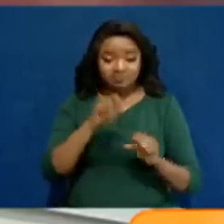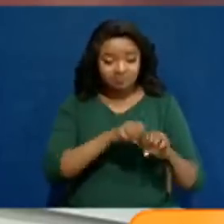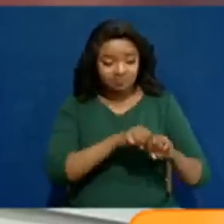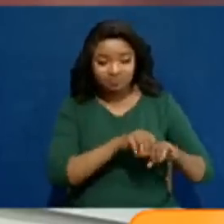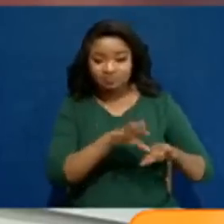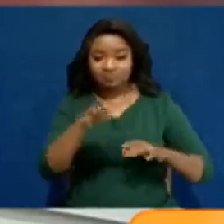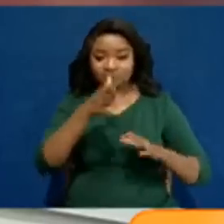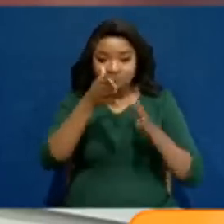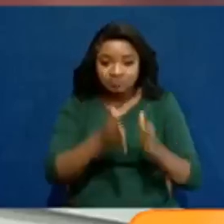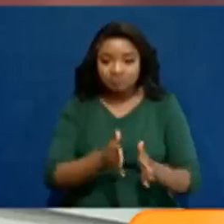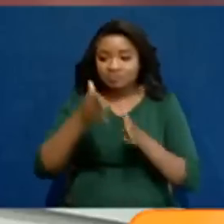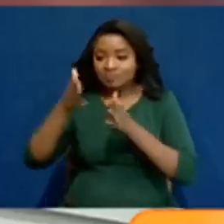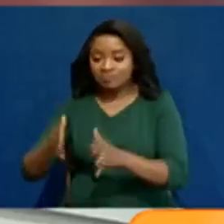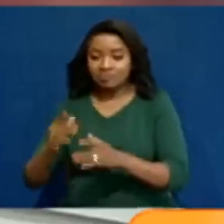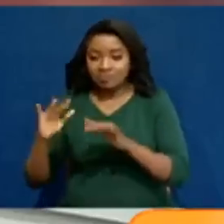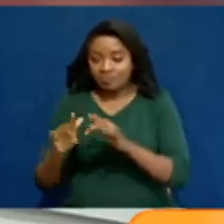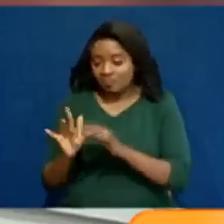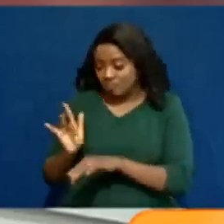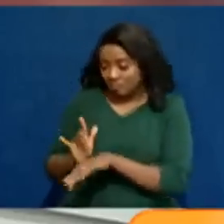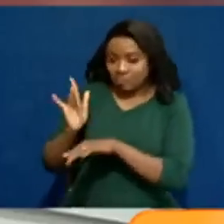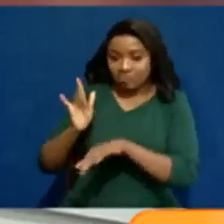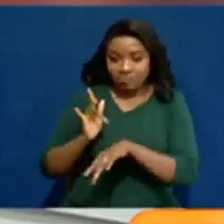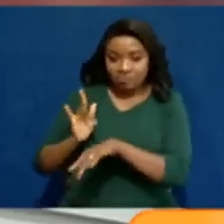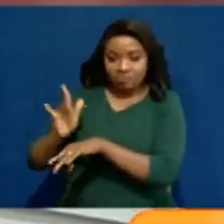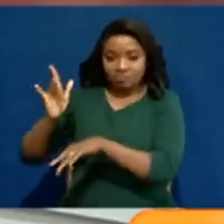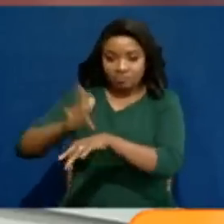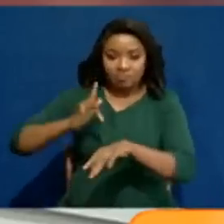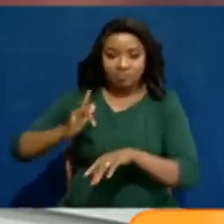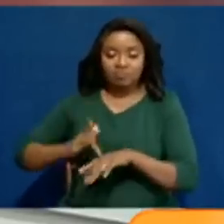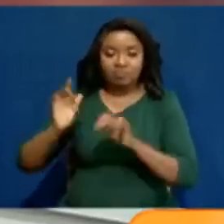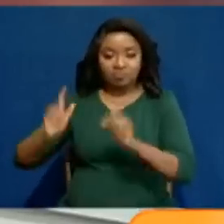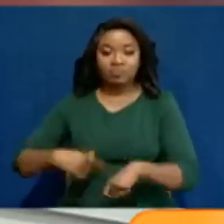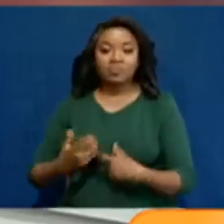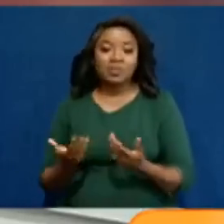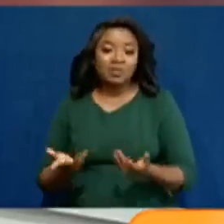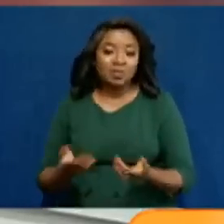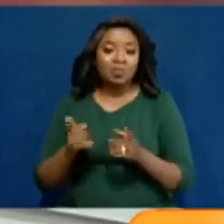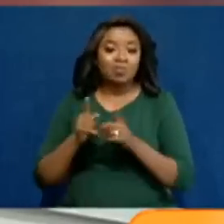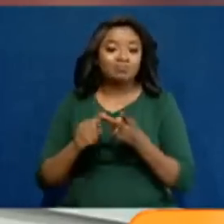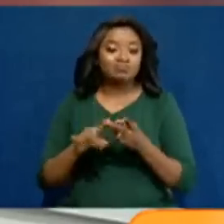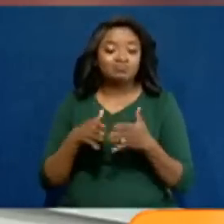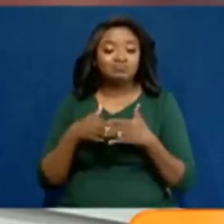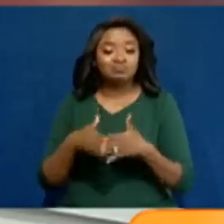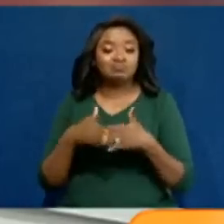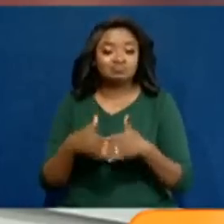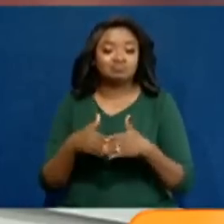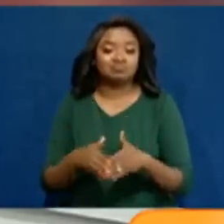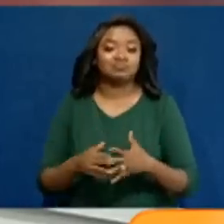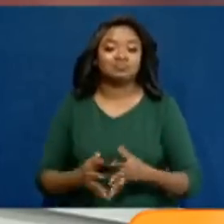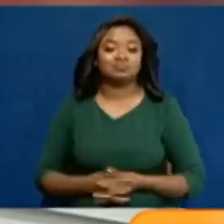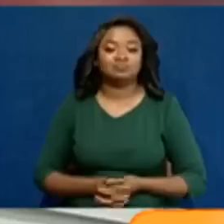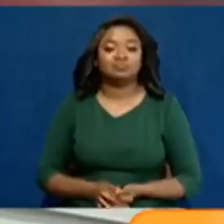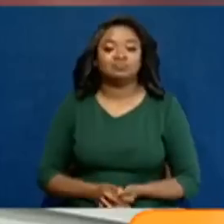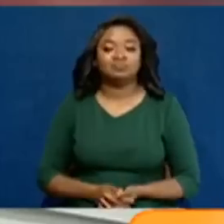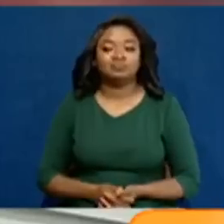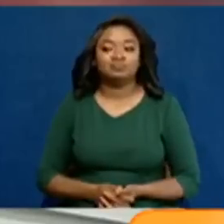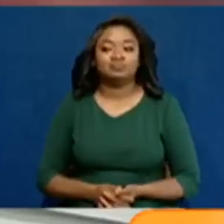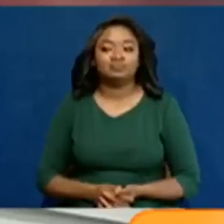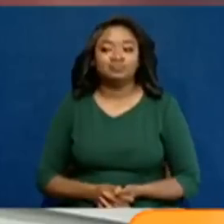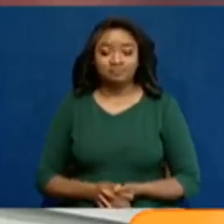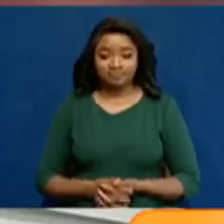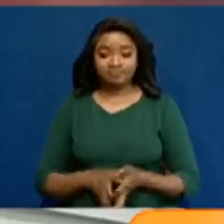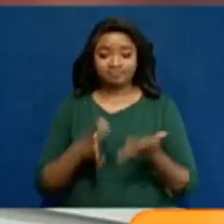through bodily fluid contact and, in some cases, sexual contact. Emily Chibet reports